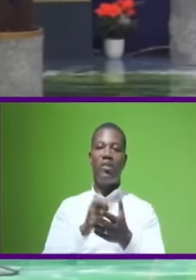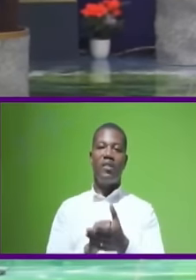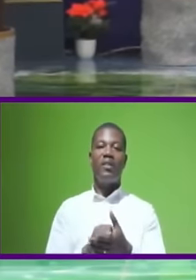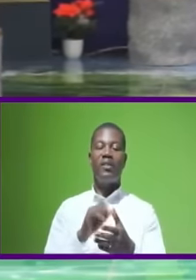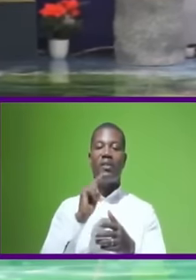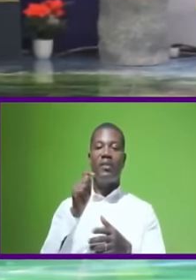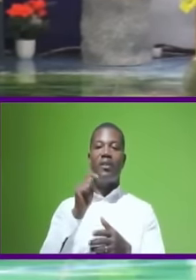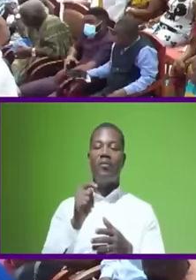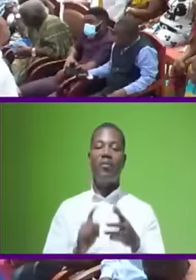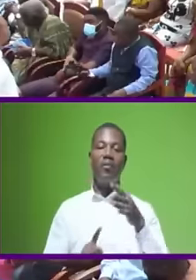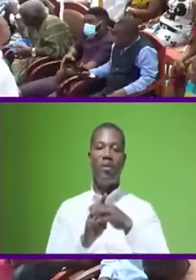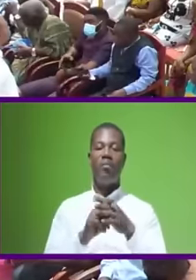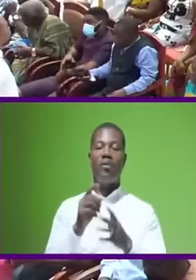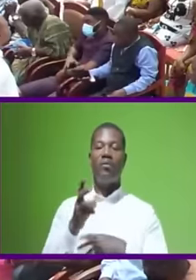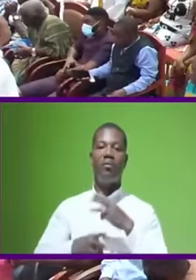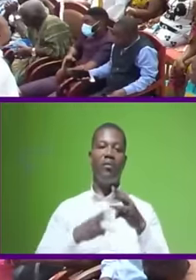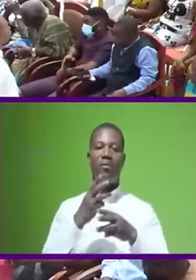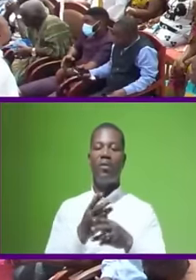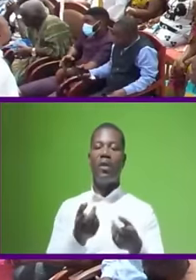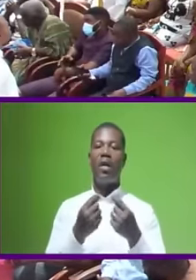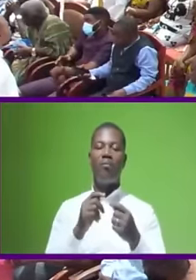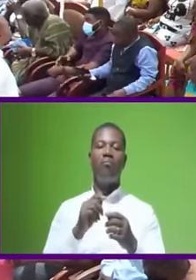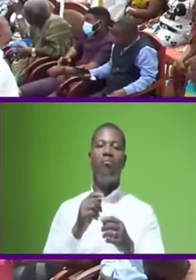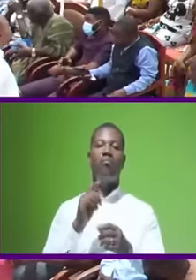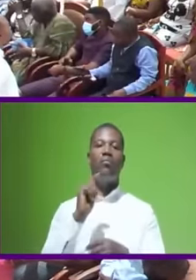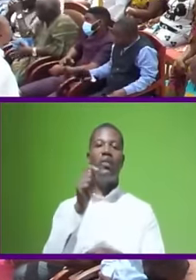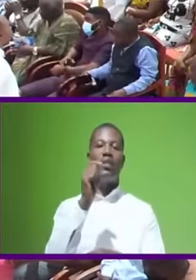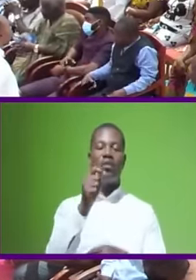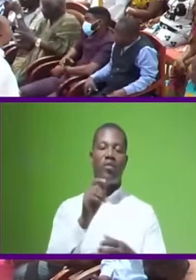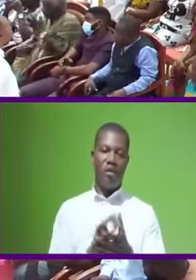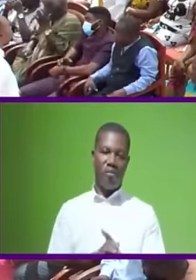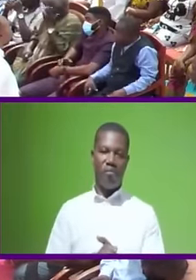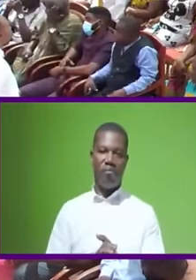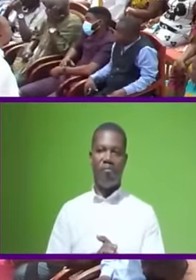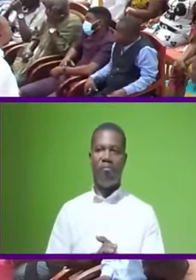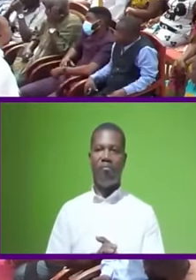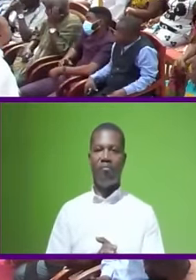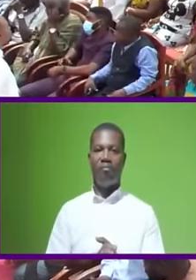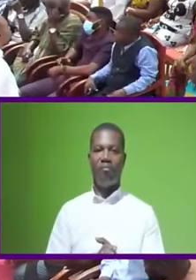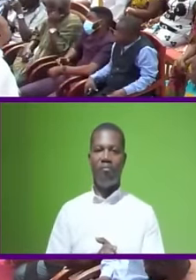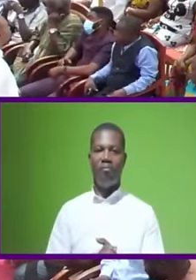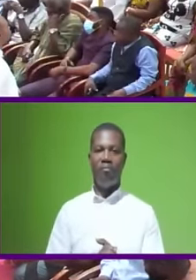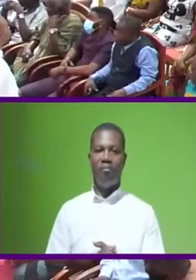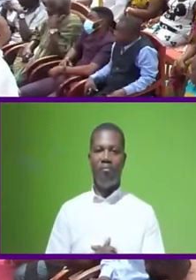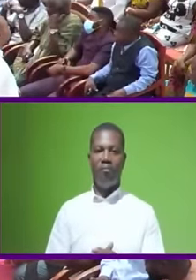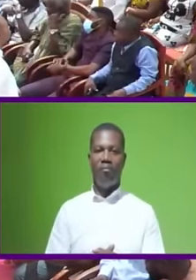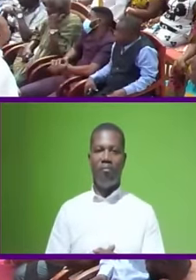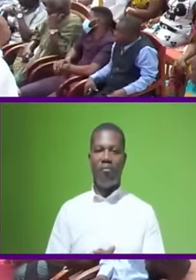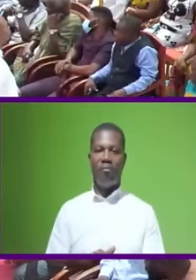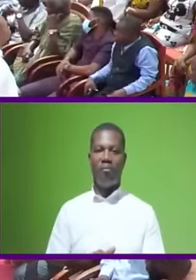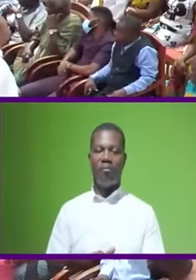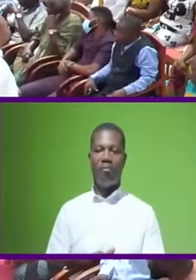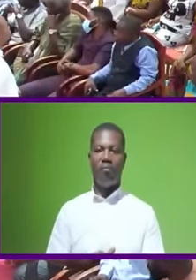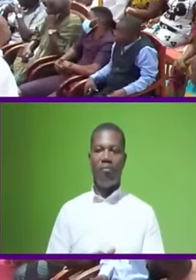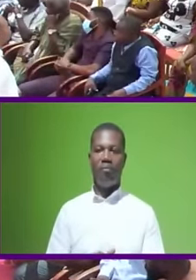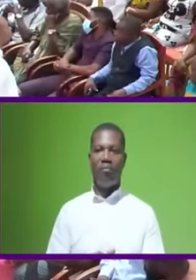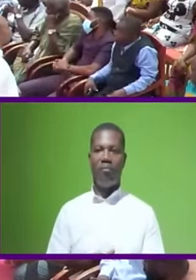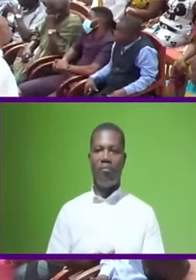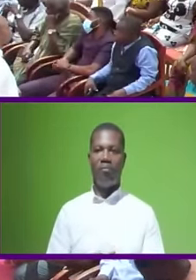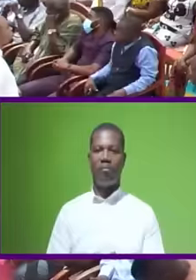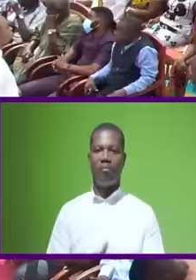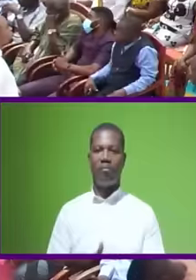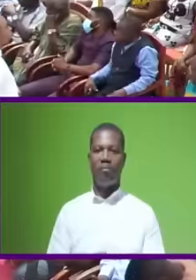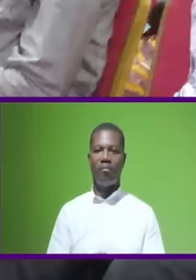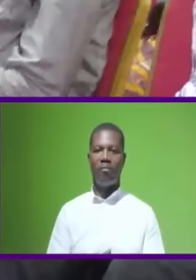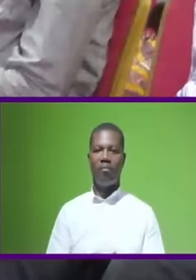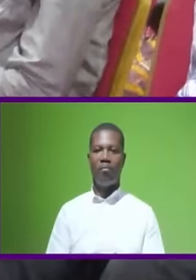associated. So I am also bound, just like Paul was. So I cannot put this in my hands and do what